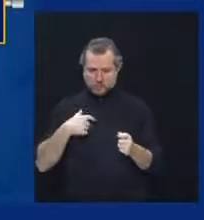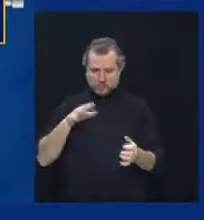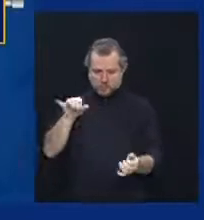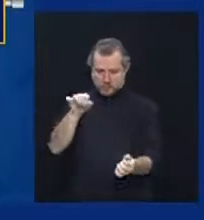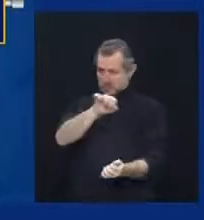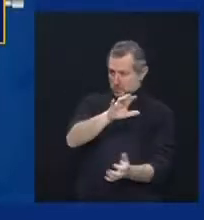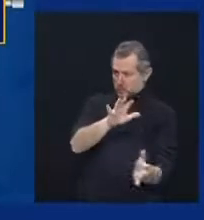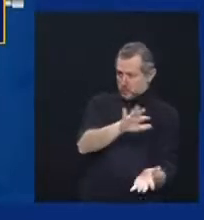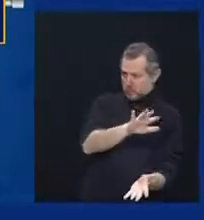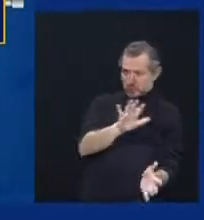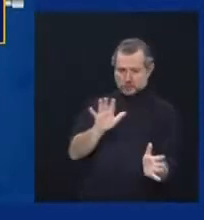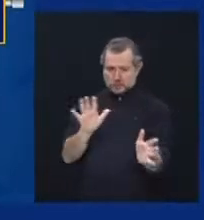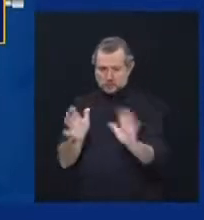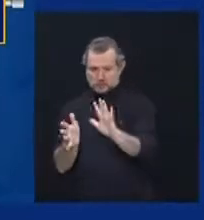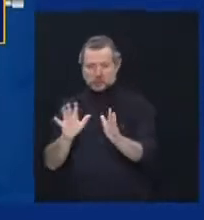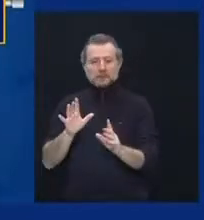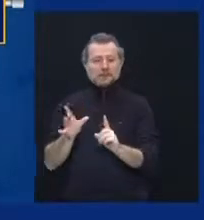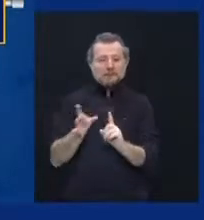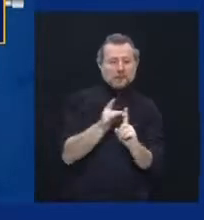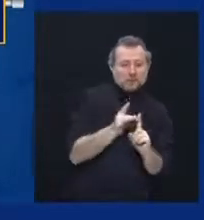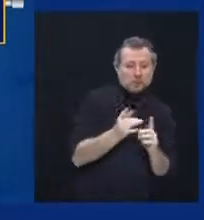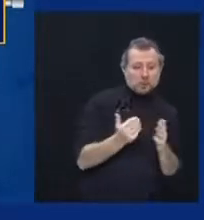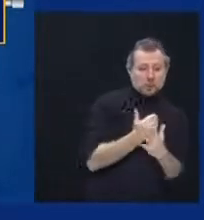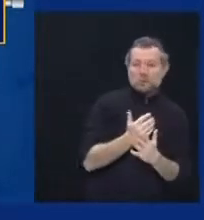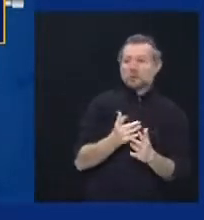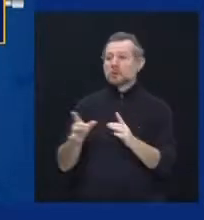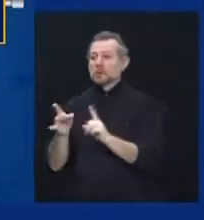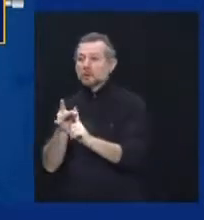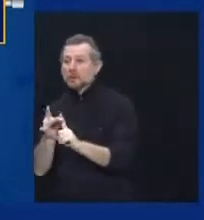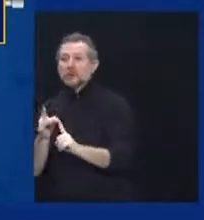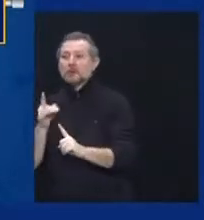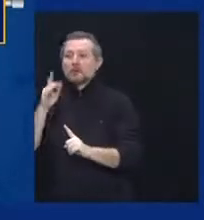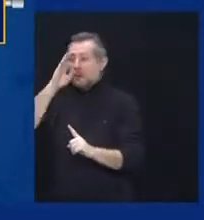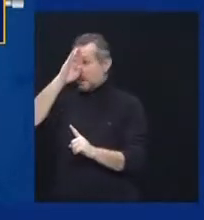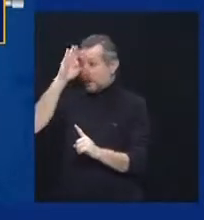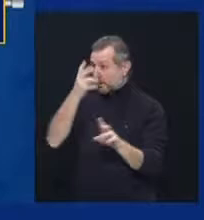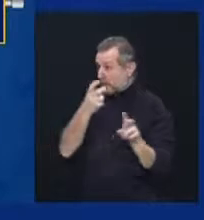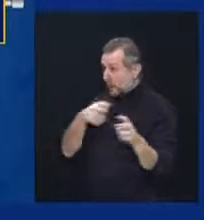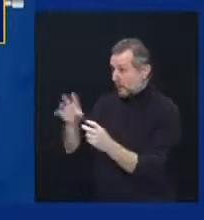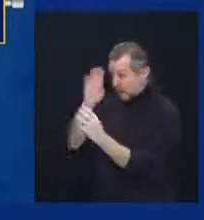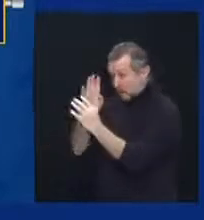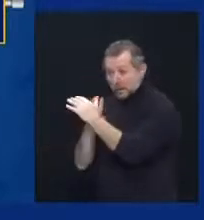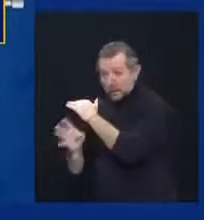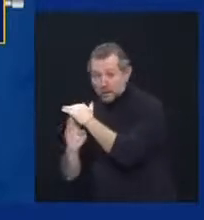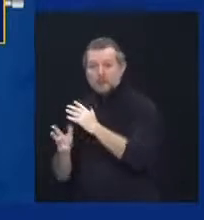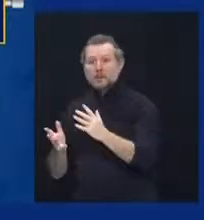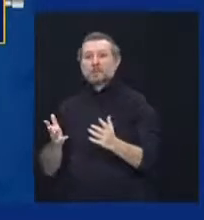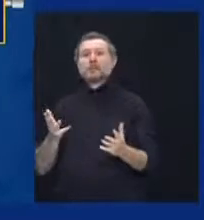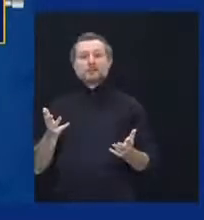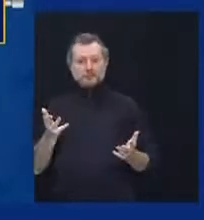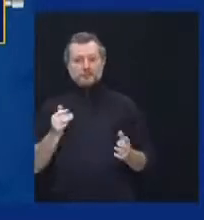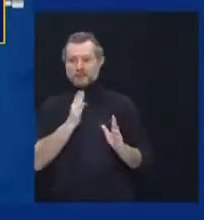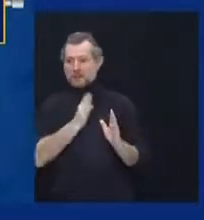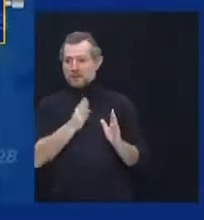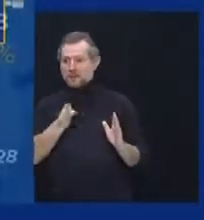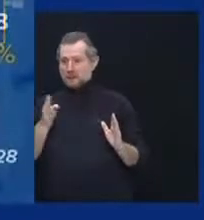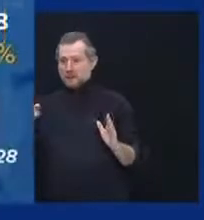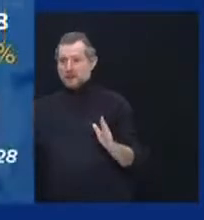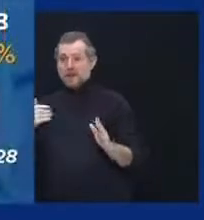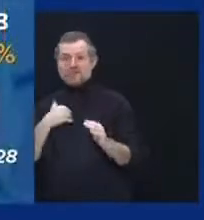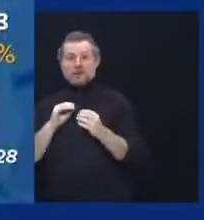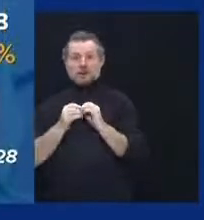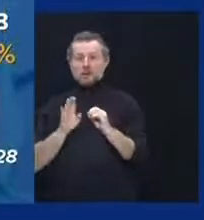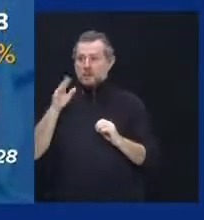positivity? What's happening with the new cases per capita? What's happening with the hospitalization rate? And adjust the